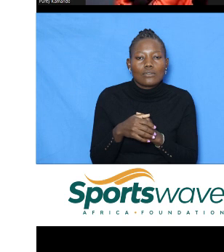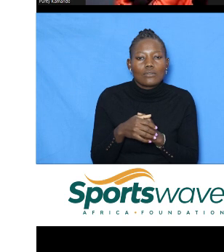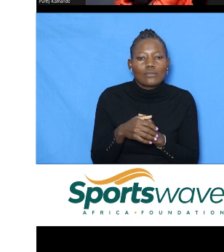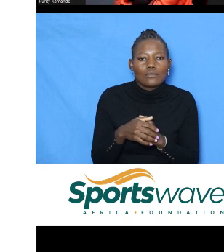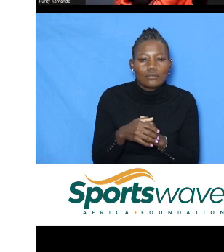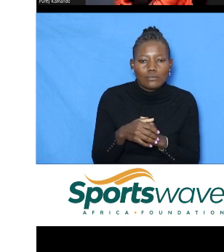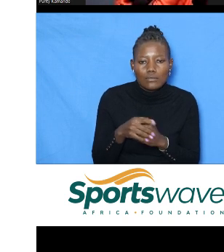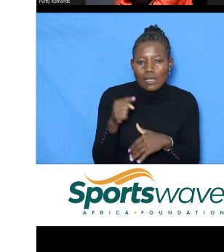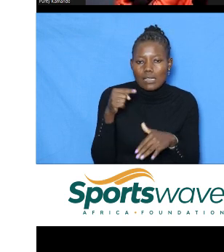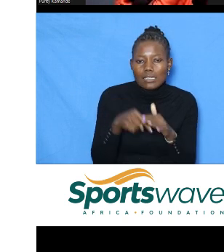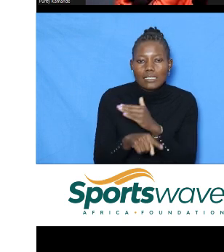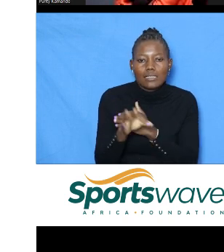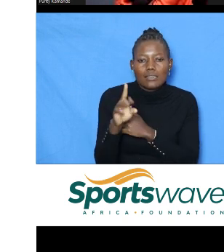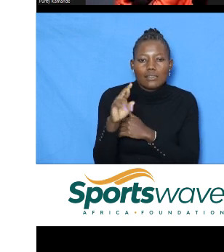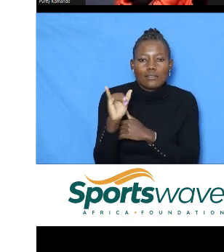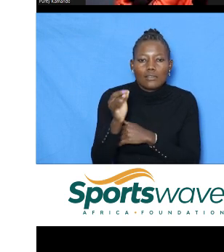not be taken up by the body properly,